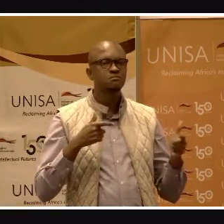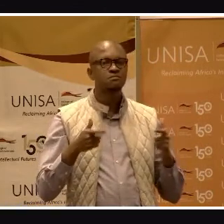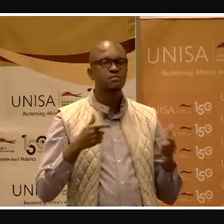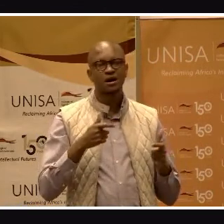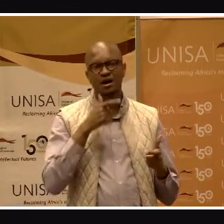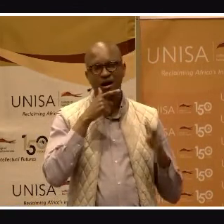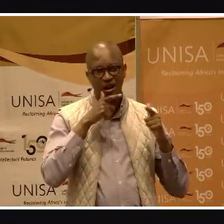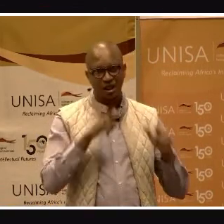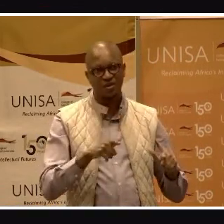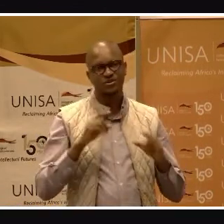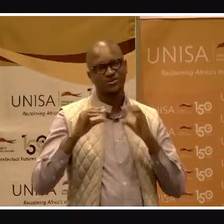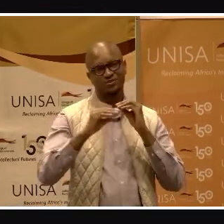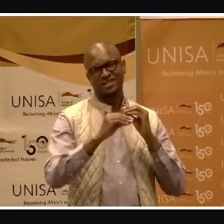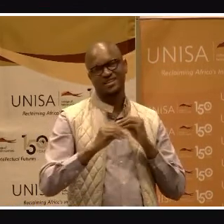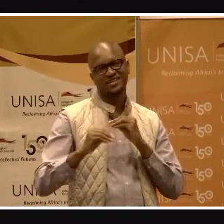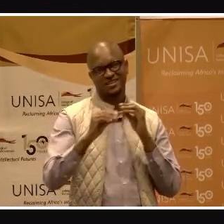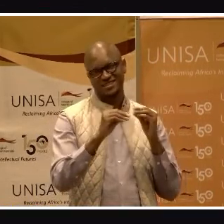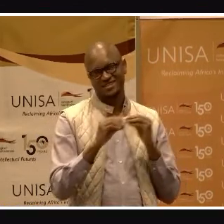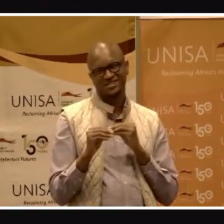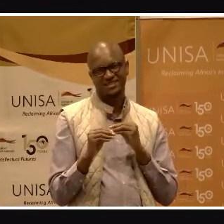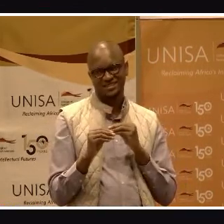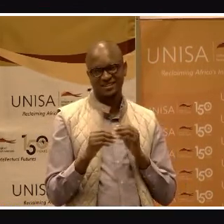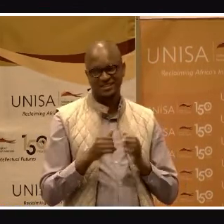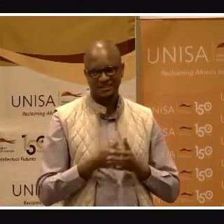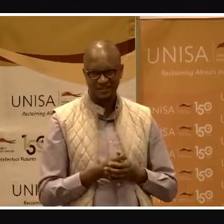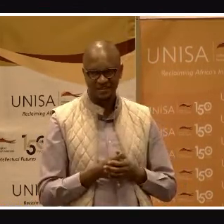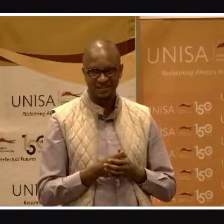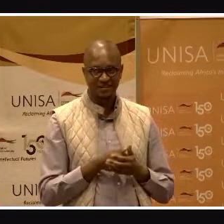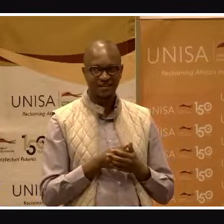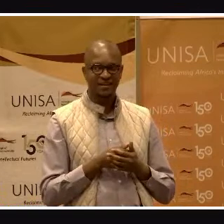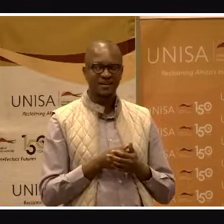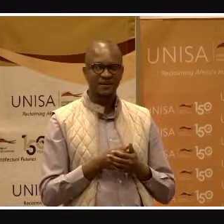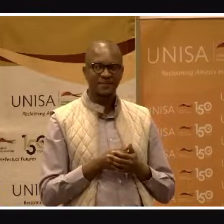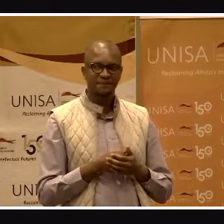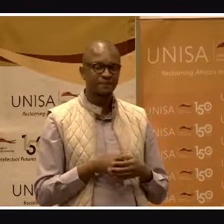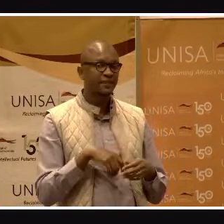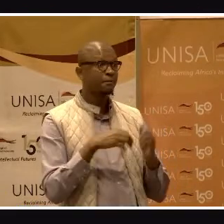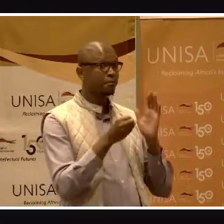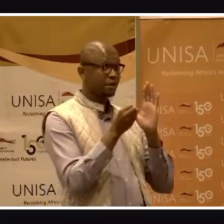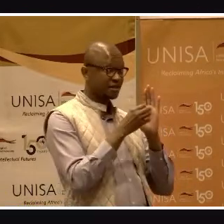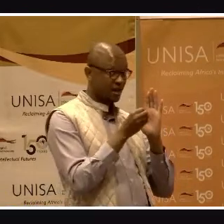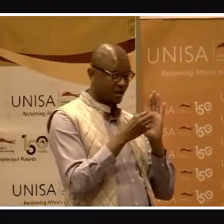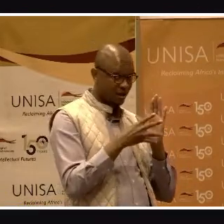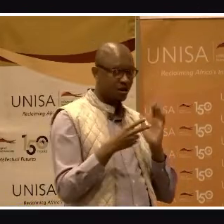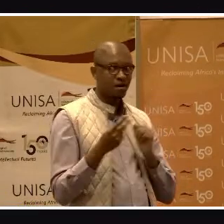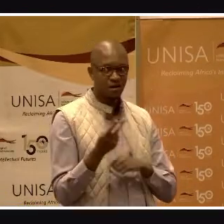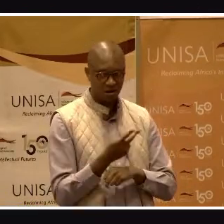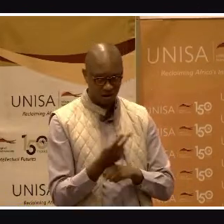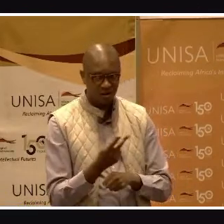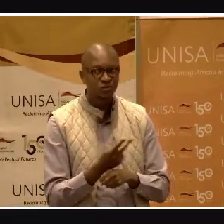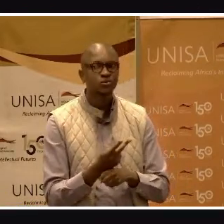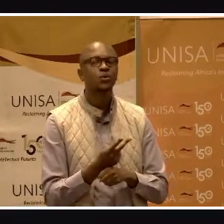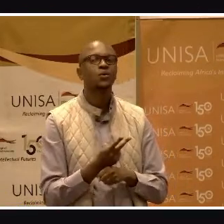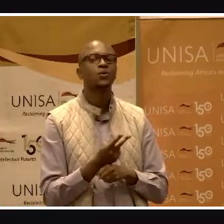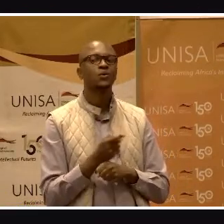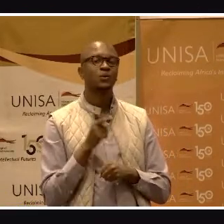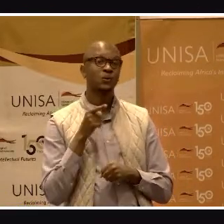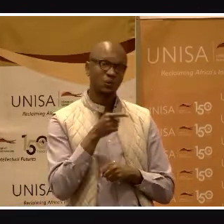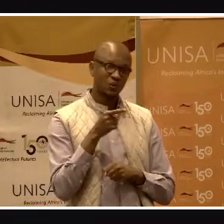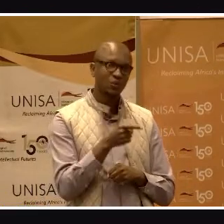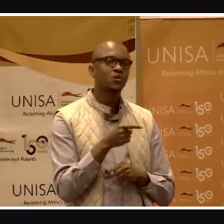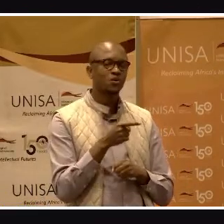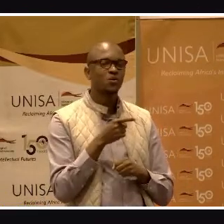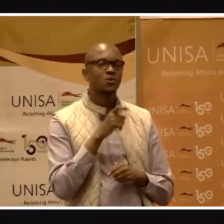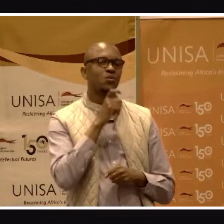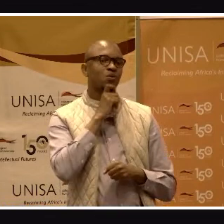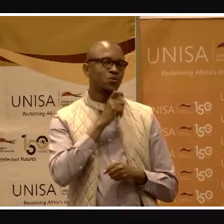indigenous languages. And what happened to it? It will go to extinction. Response to new domain and media. New